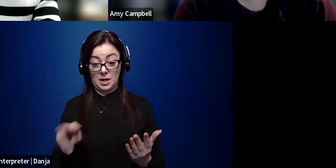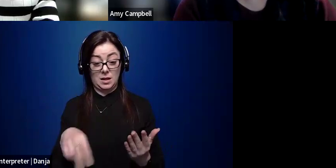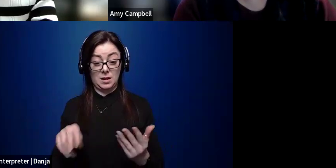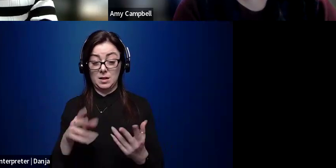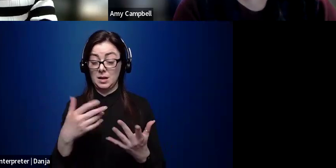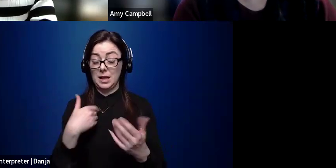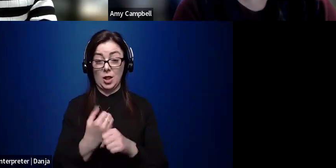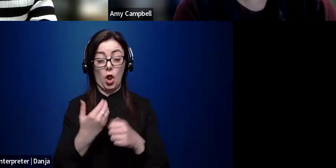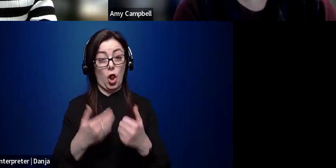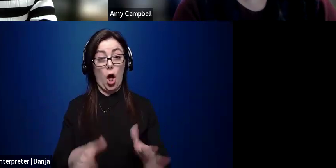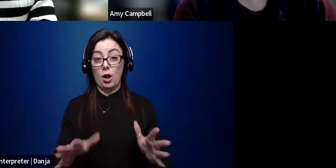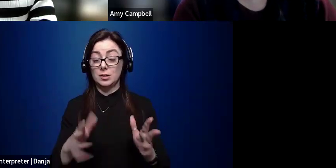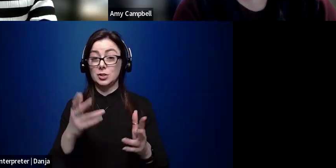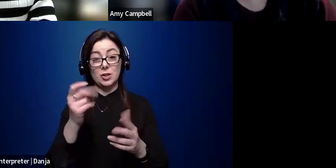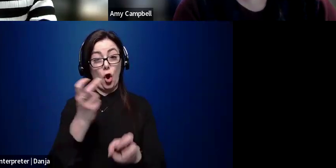to the